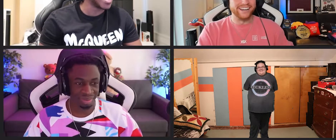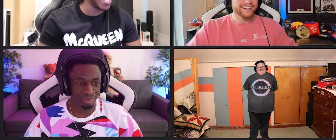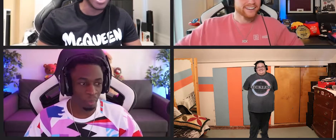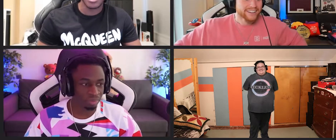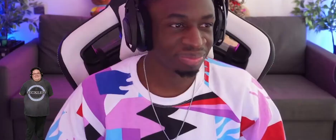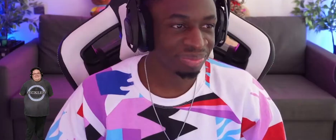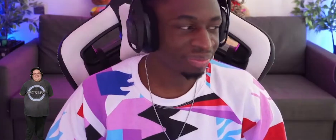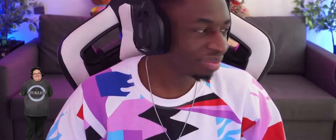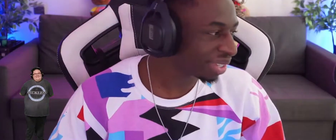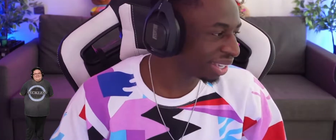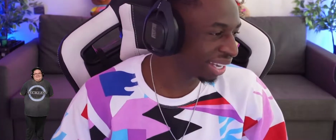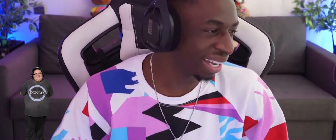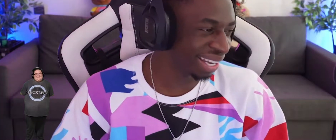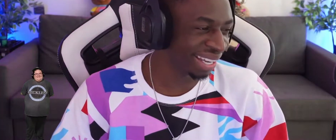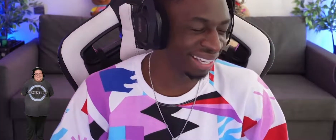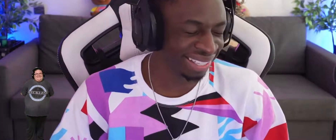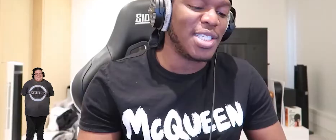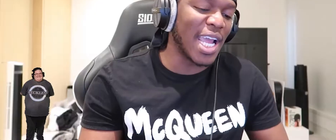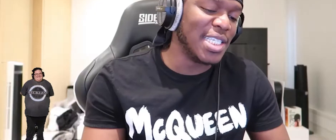at the minute. Link.